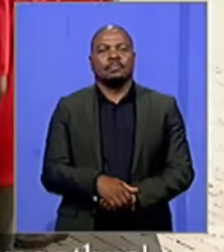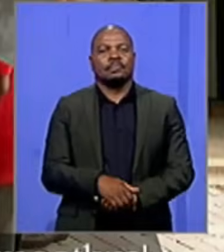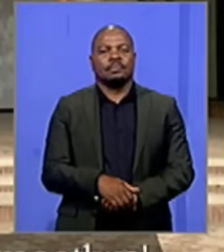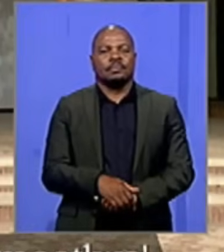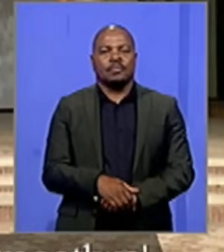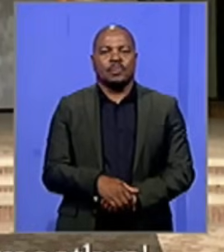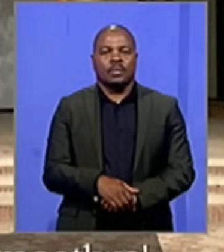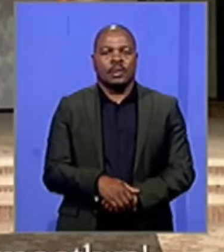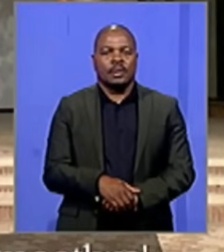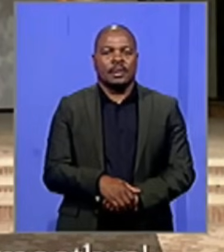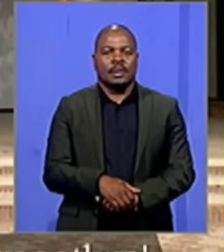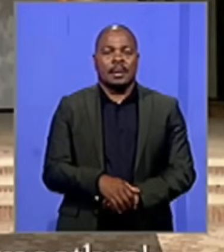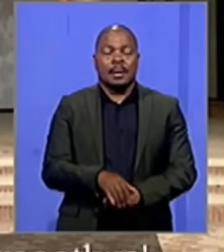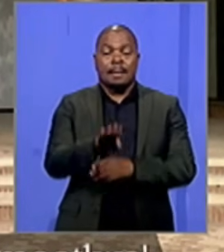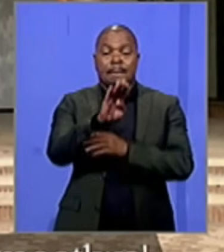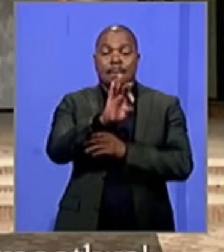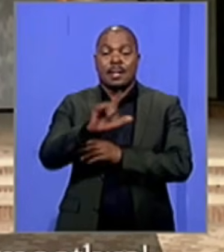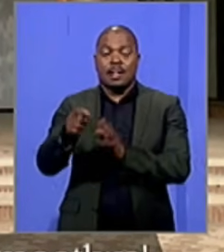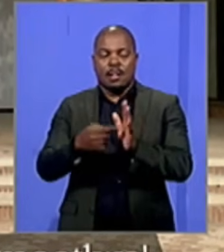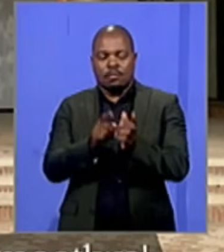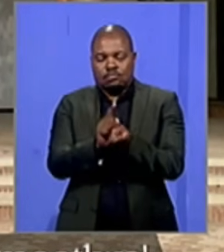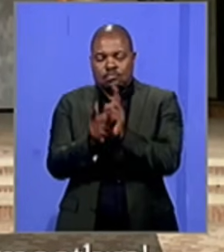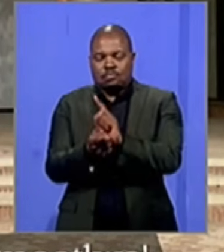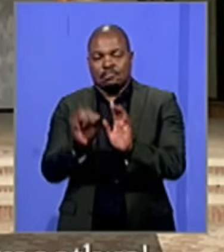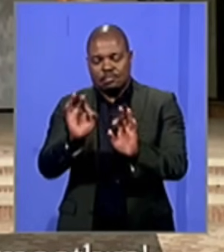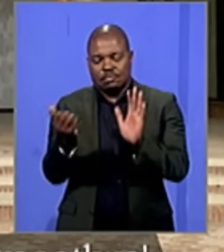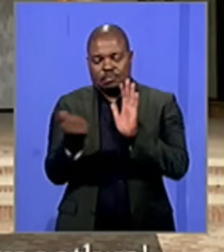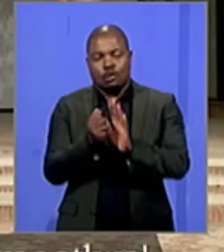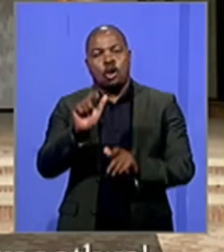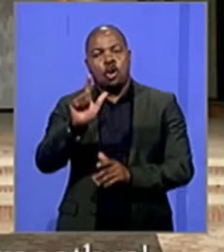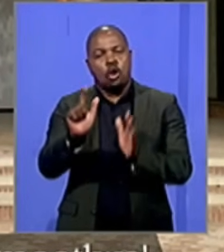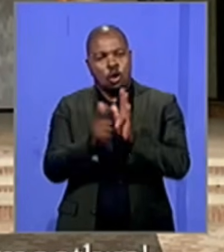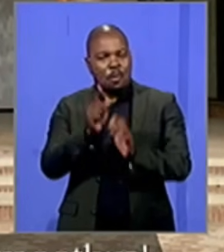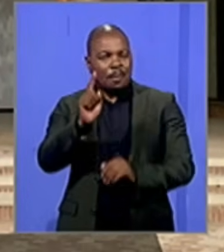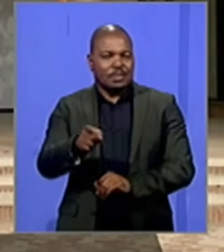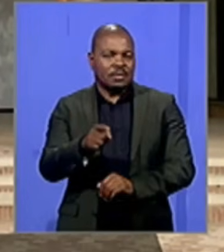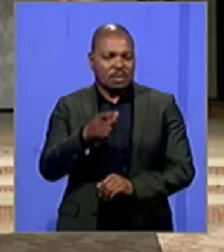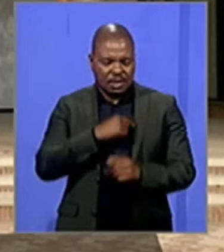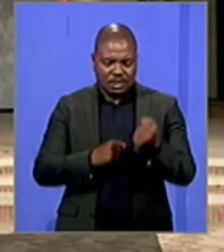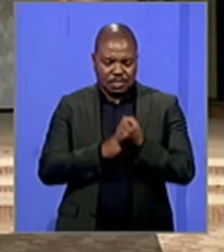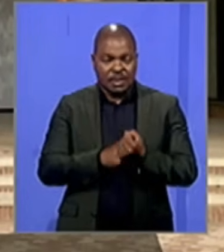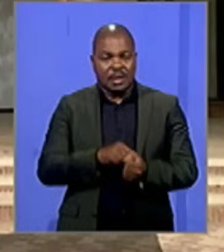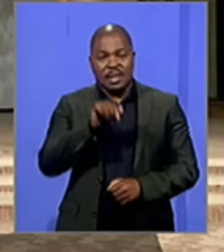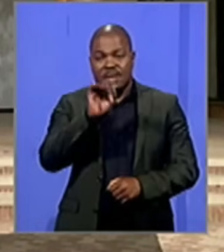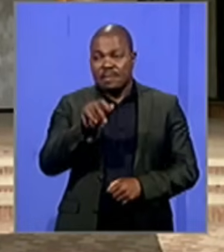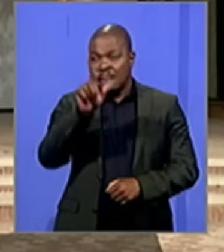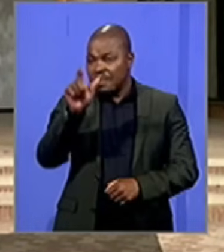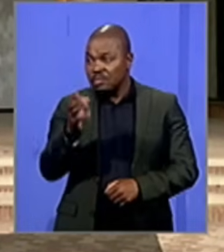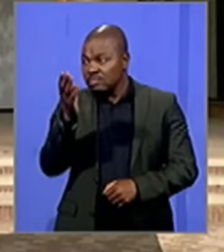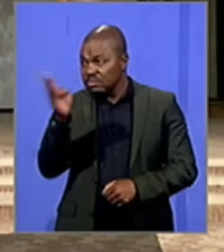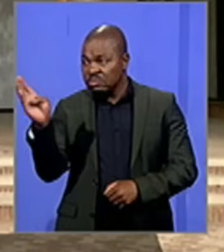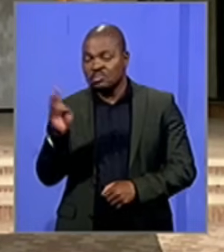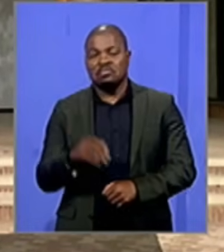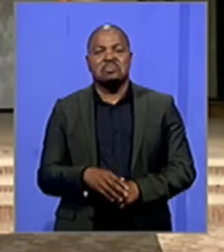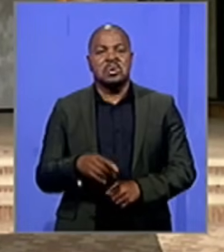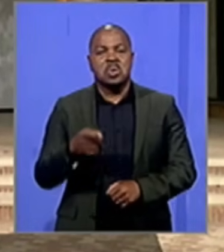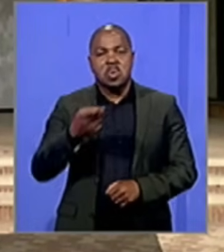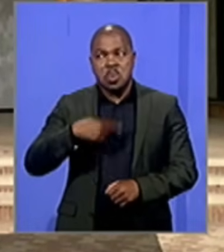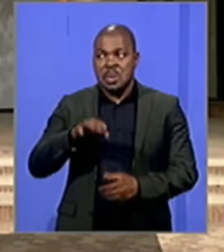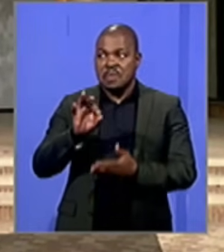They must put this bill into the law. We support them fully. If there will be anybody who's unelected who will try